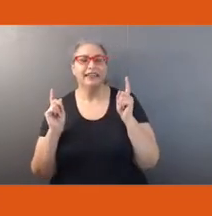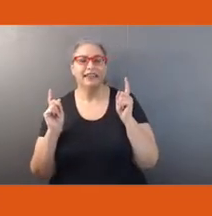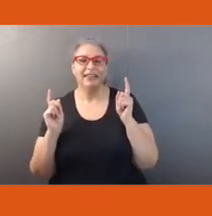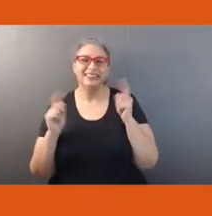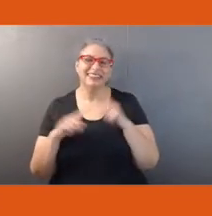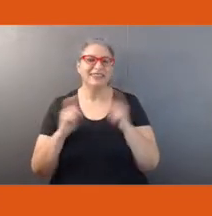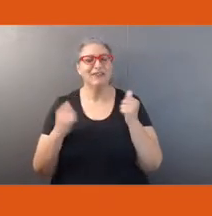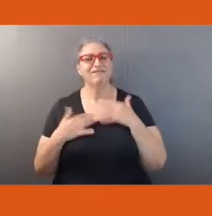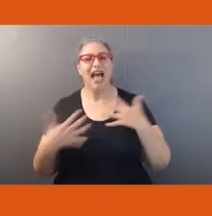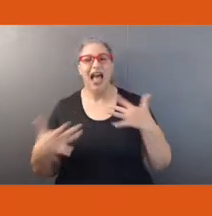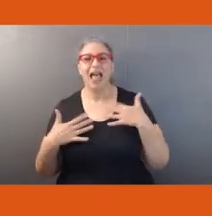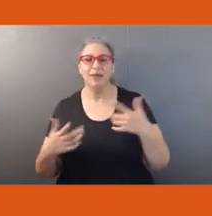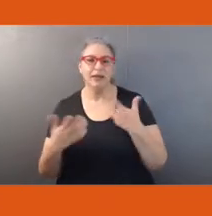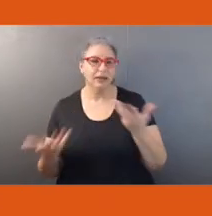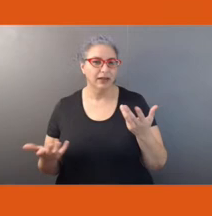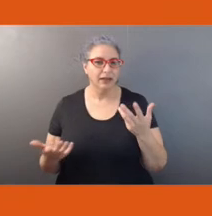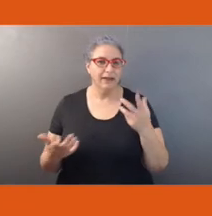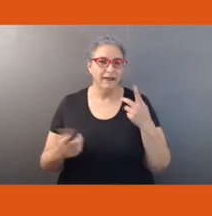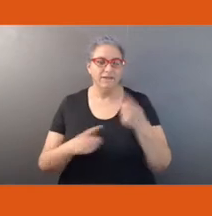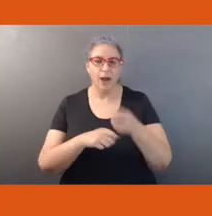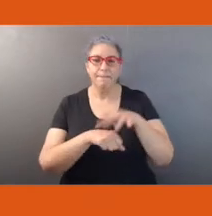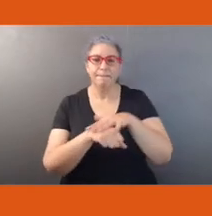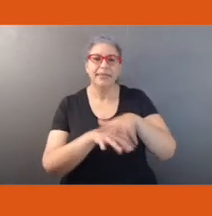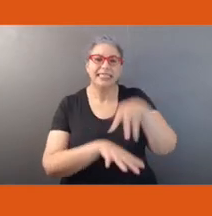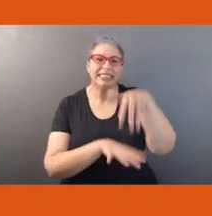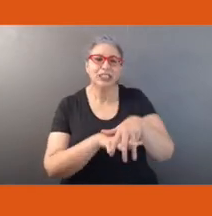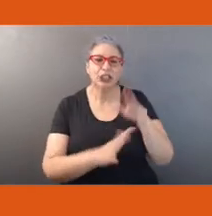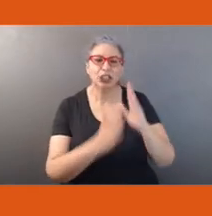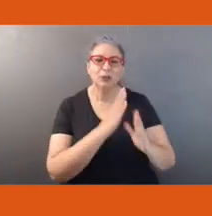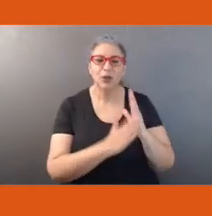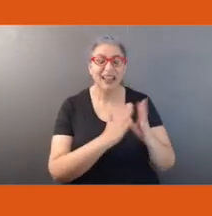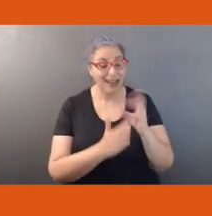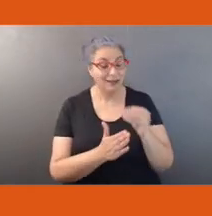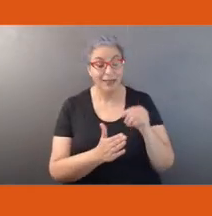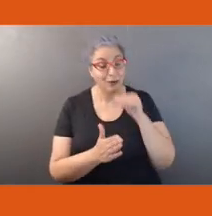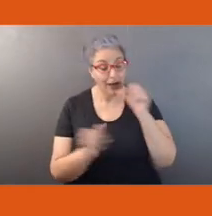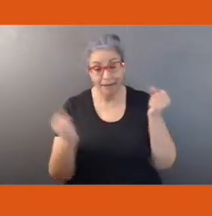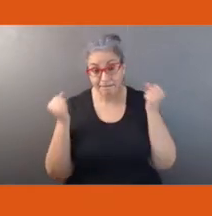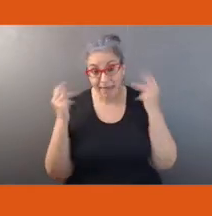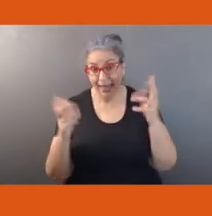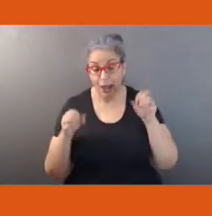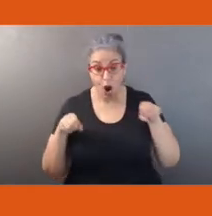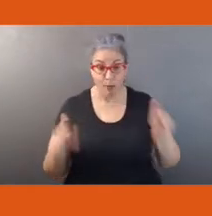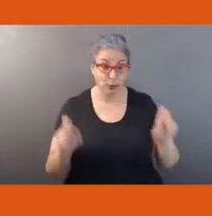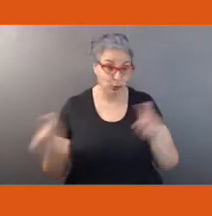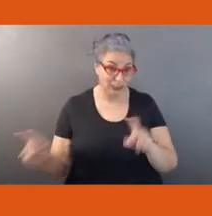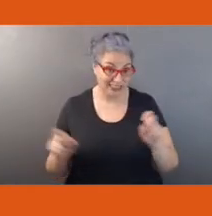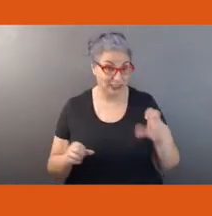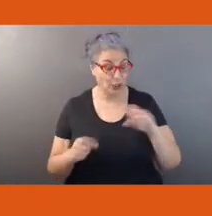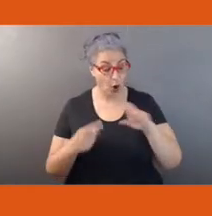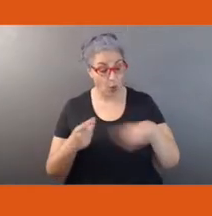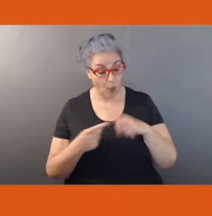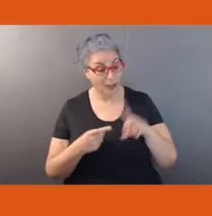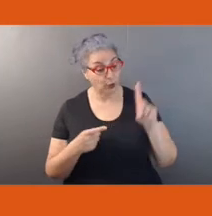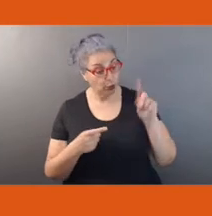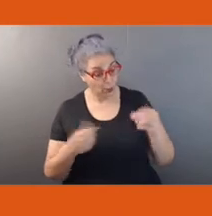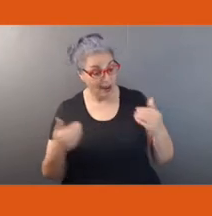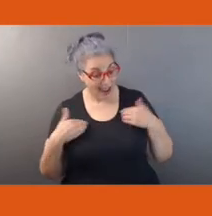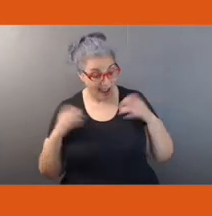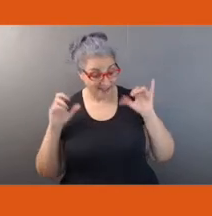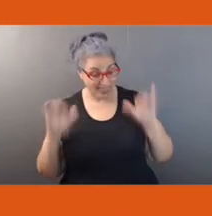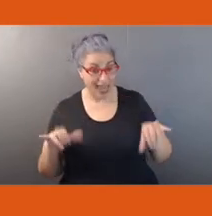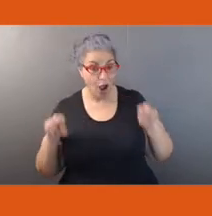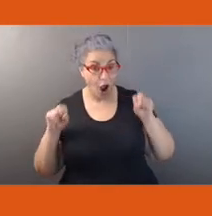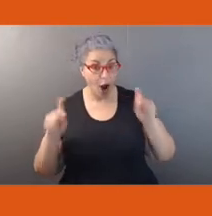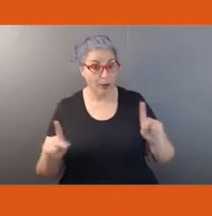vibe coming from the indigenous communities, and there aren't as many opportunities. So when you do get